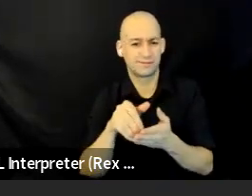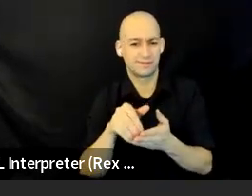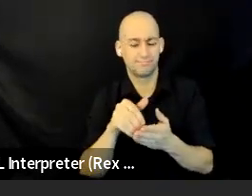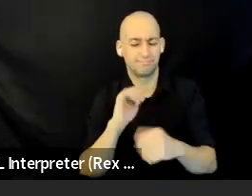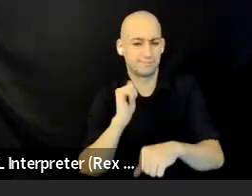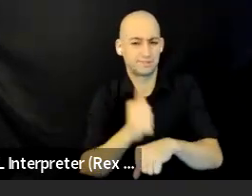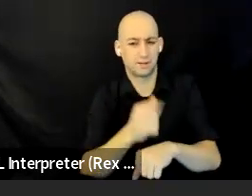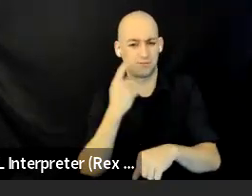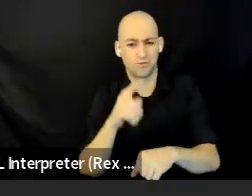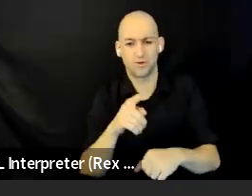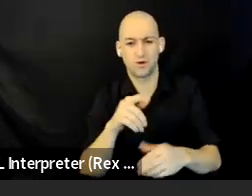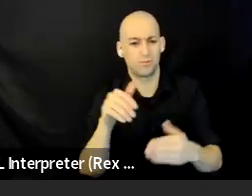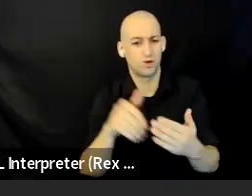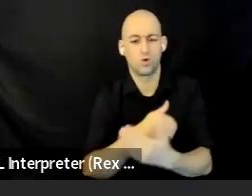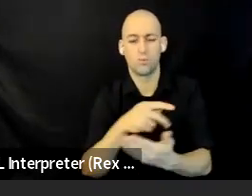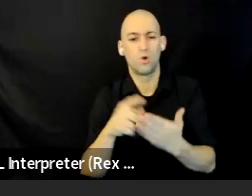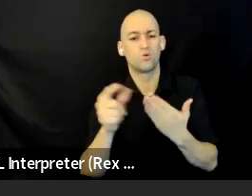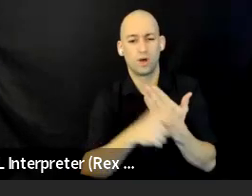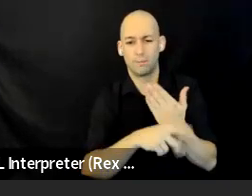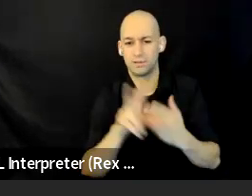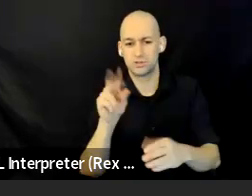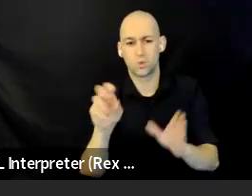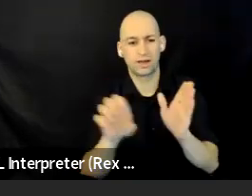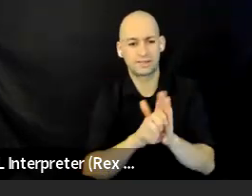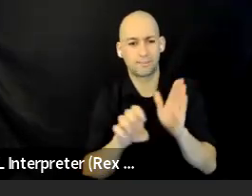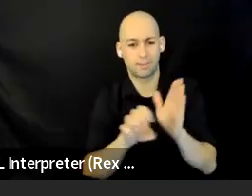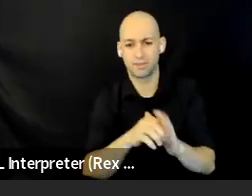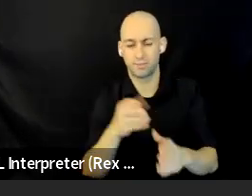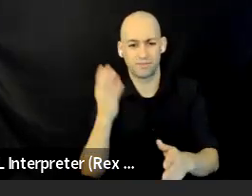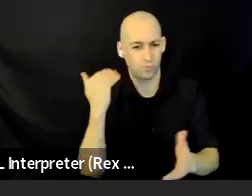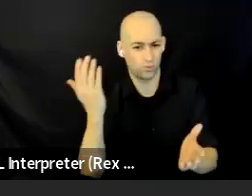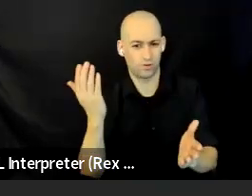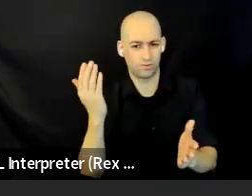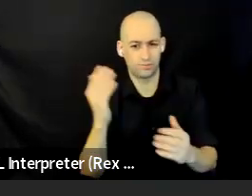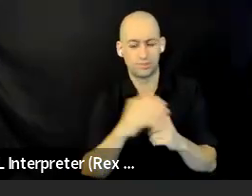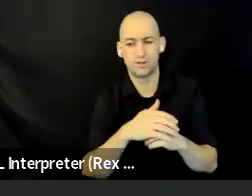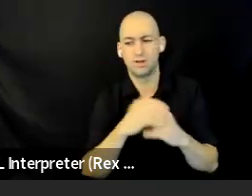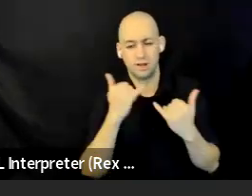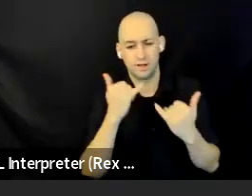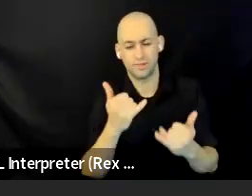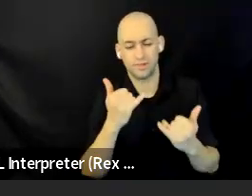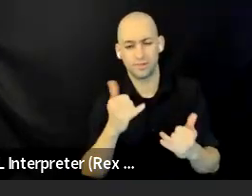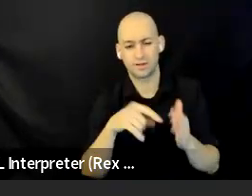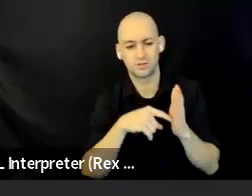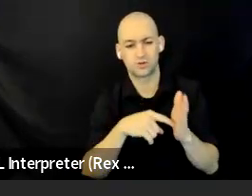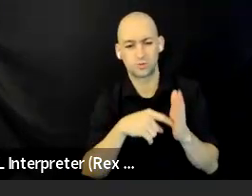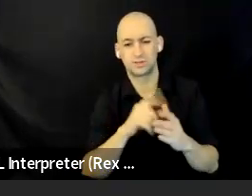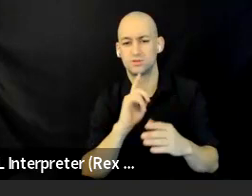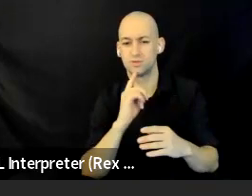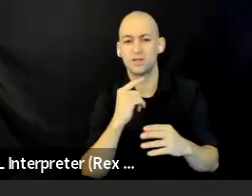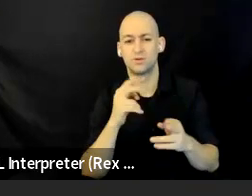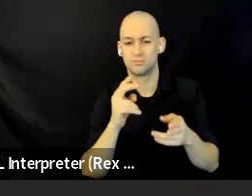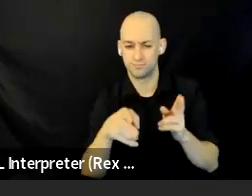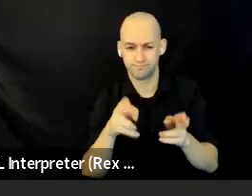are no previous examples from which to draw from. The nominated projects reflect the urgency of our climate present, but also